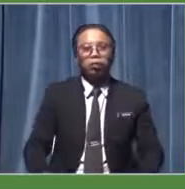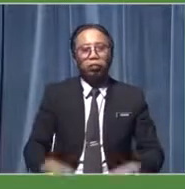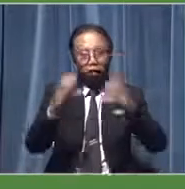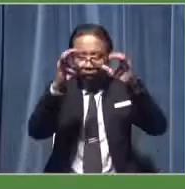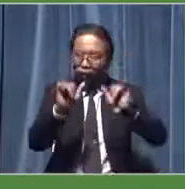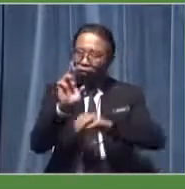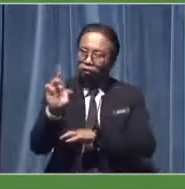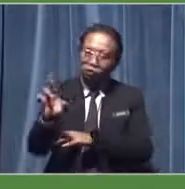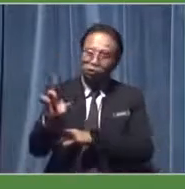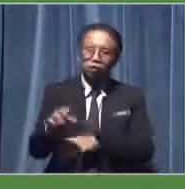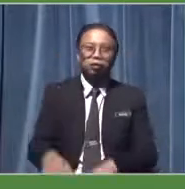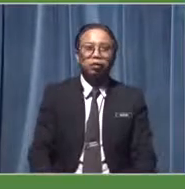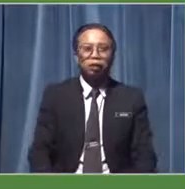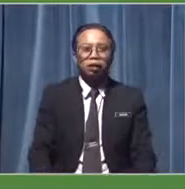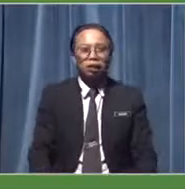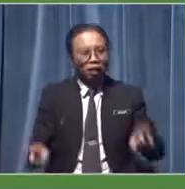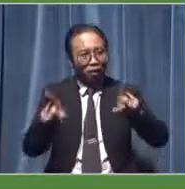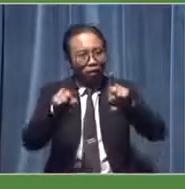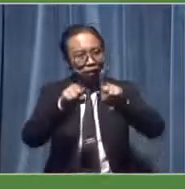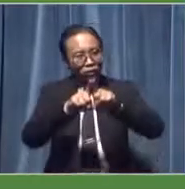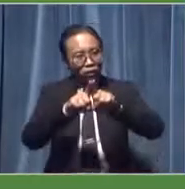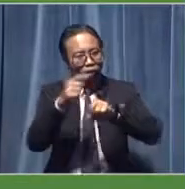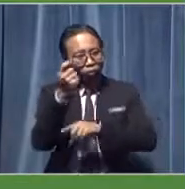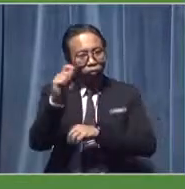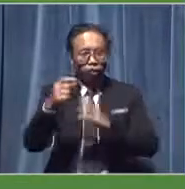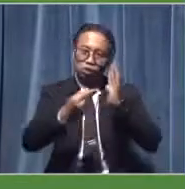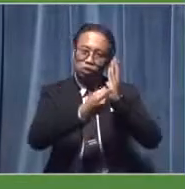V is equal to the